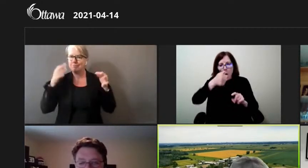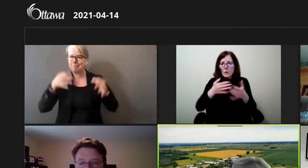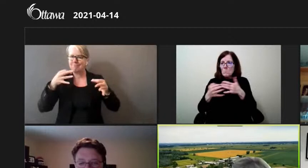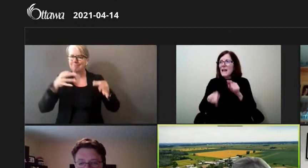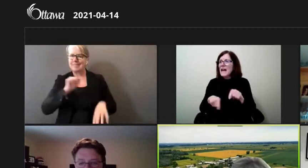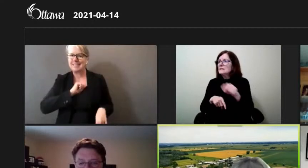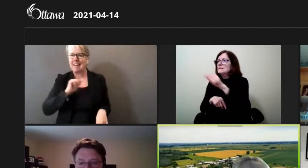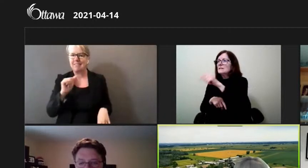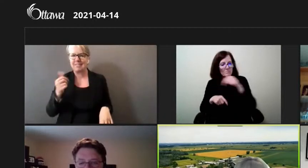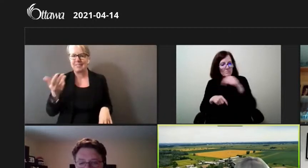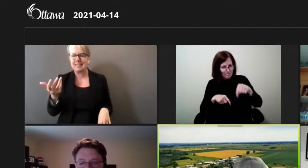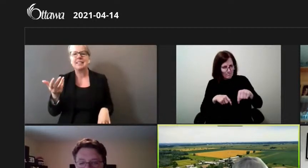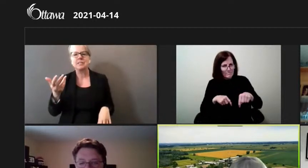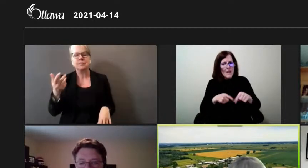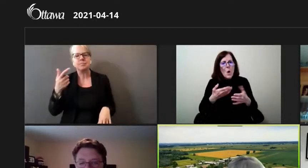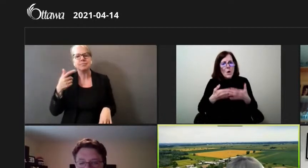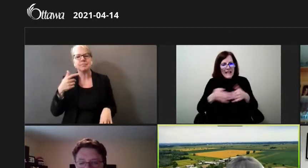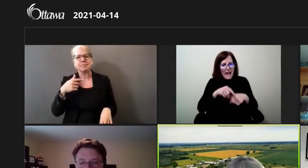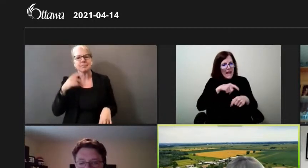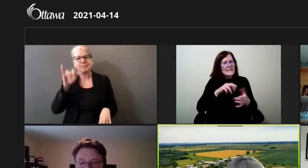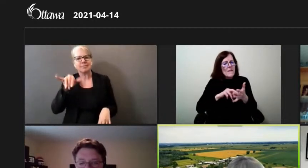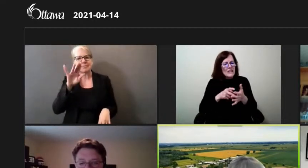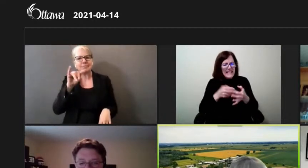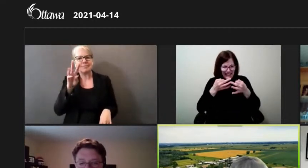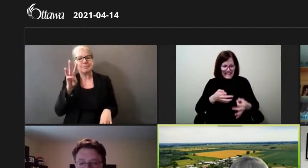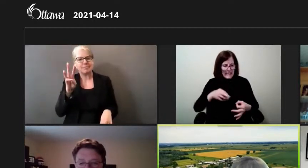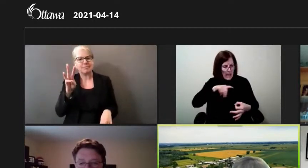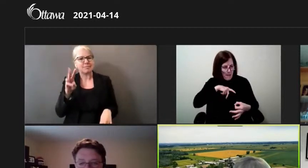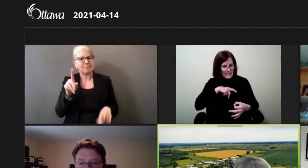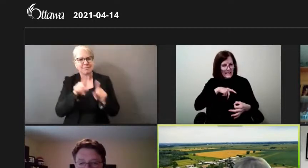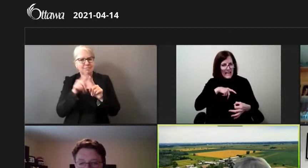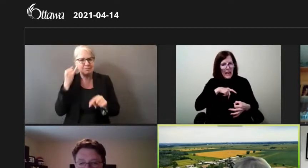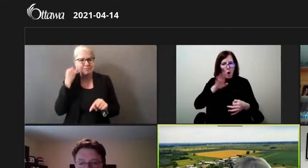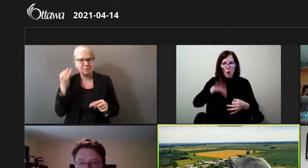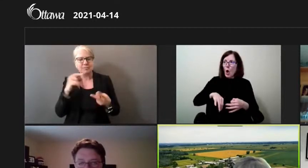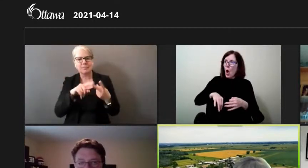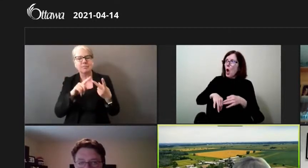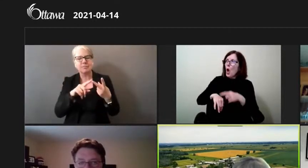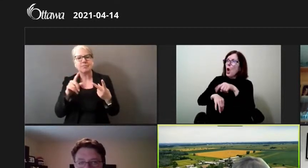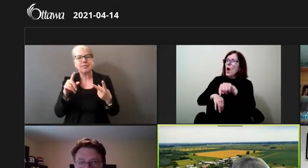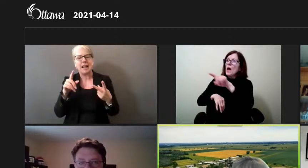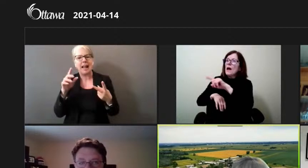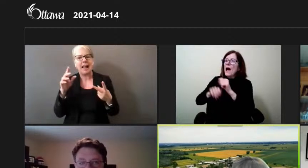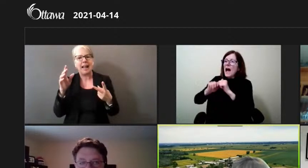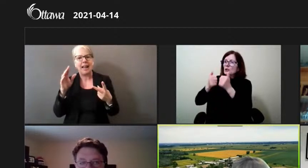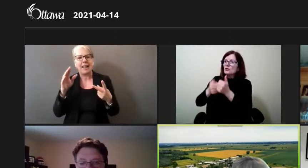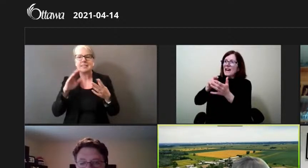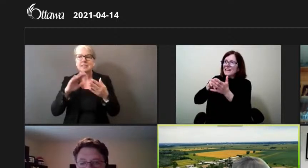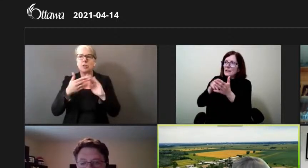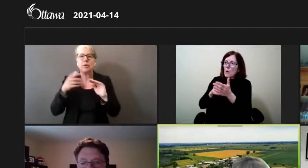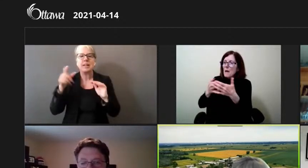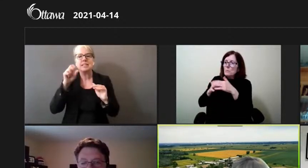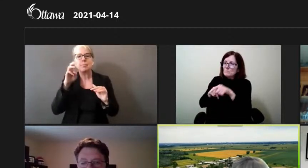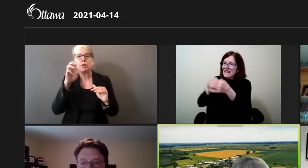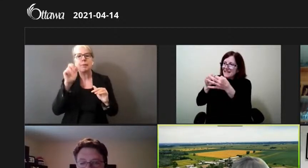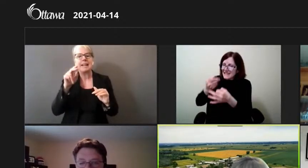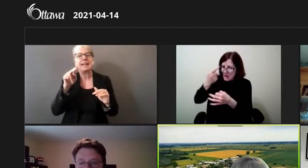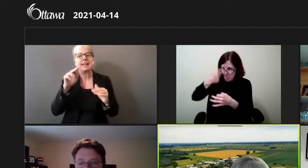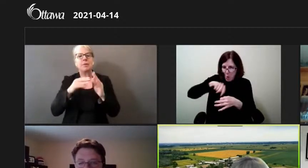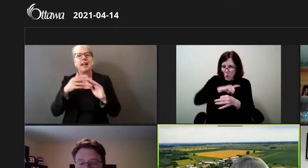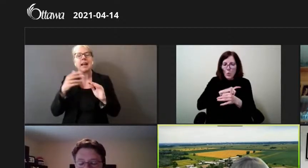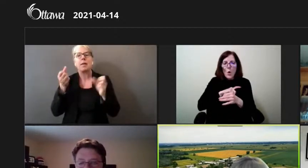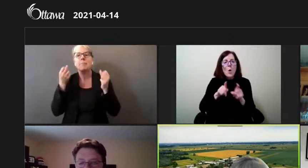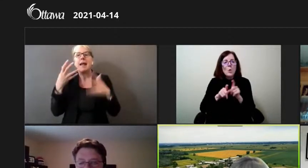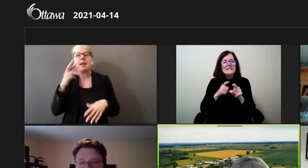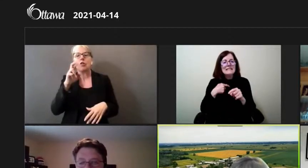And that's especially, I throw out that bylaw one, which I did. And also, like in the suburban communities, the number of retail workers in our